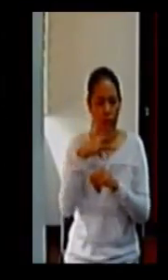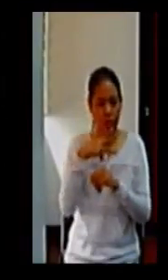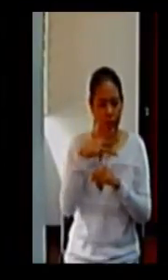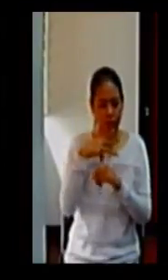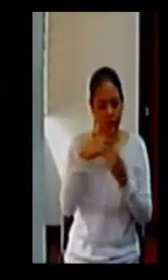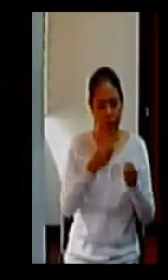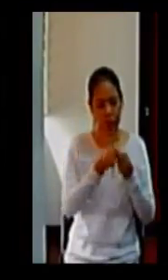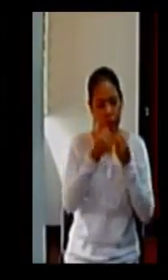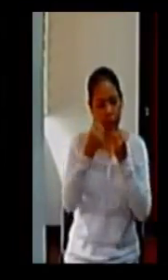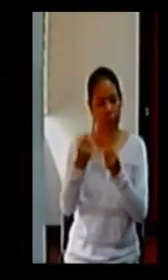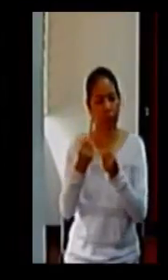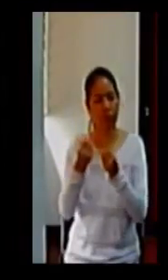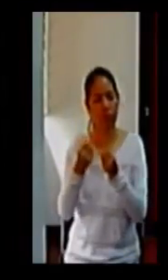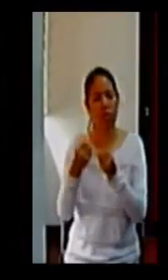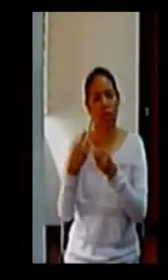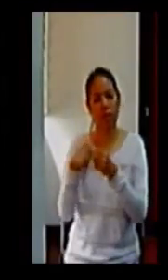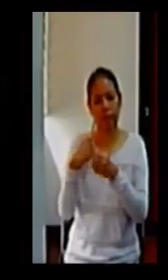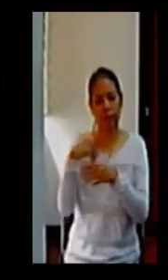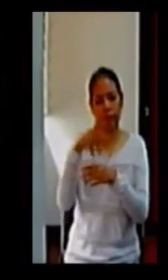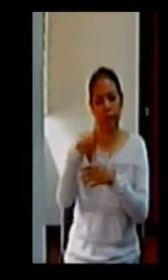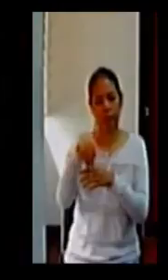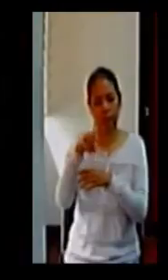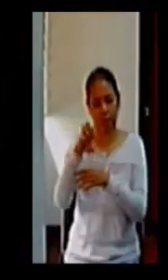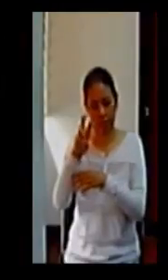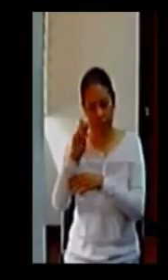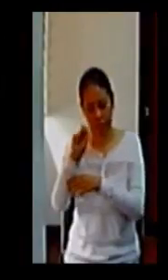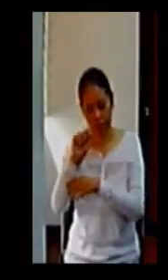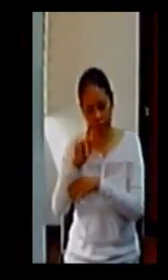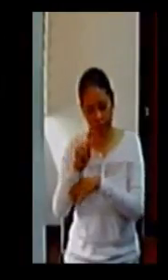Siyempre, kung mas mainit, ibang klaseng pest na